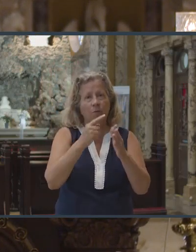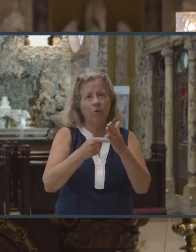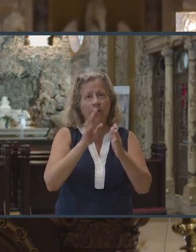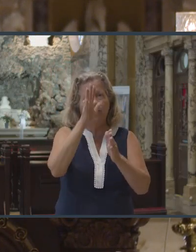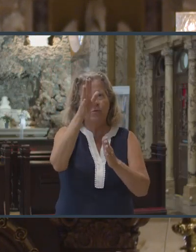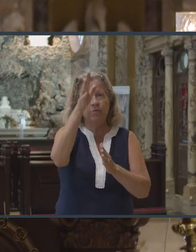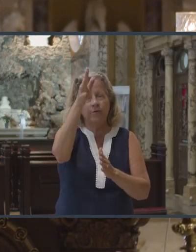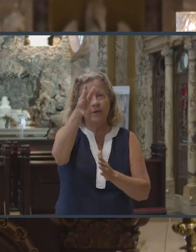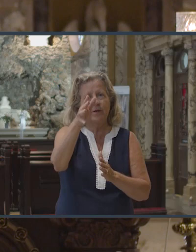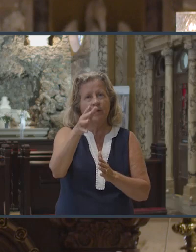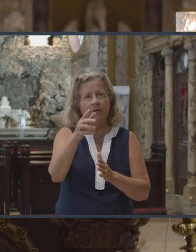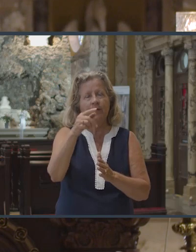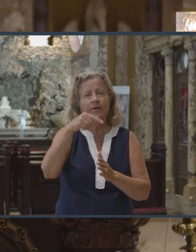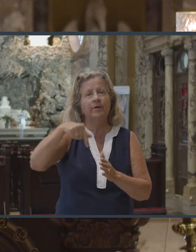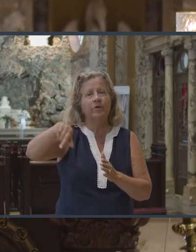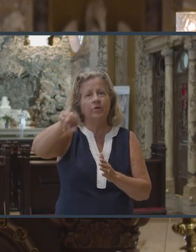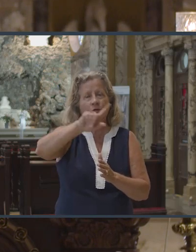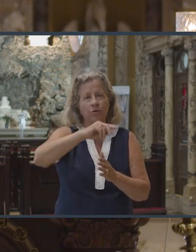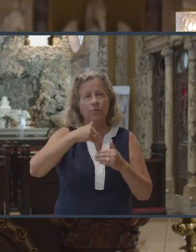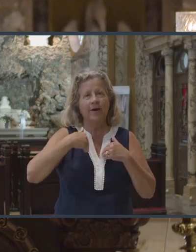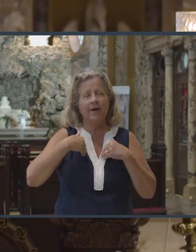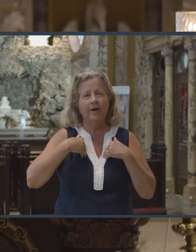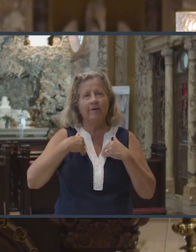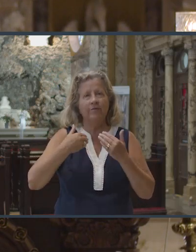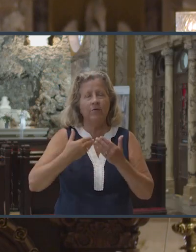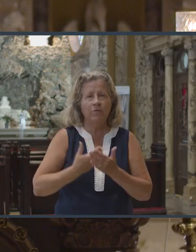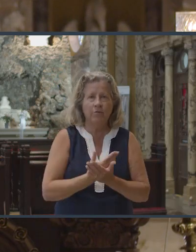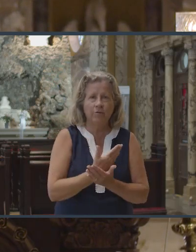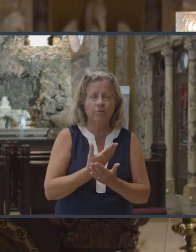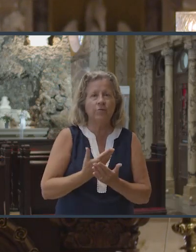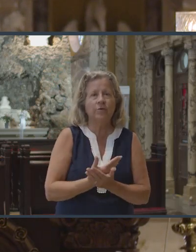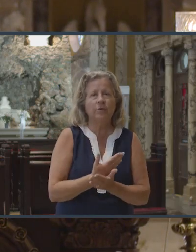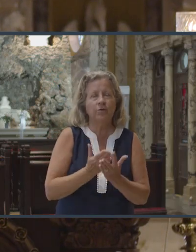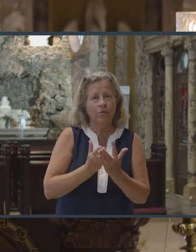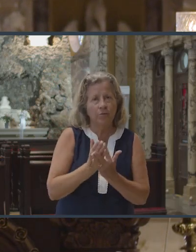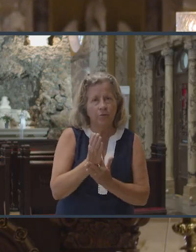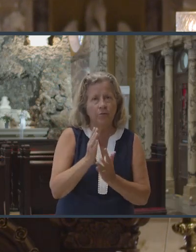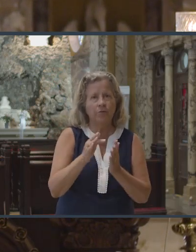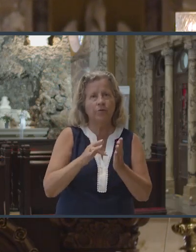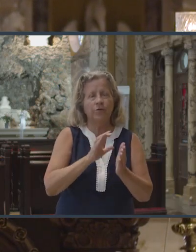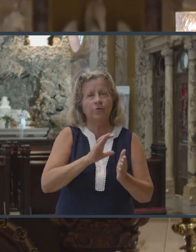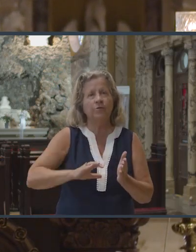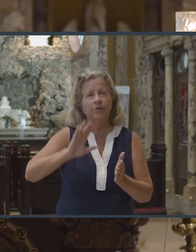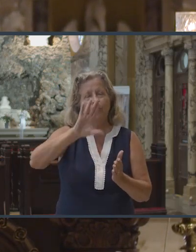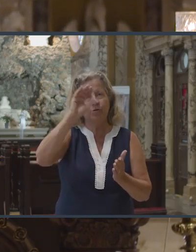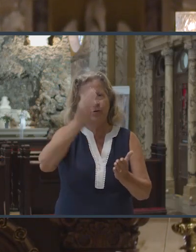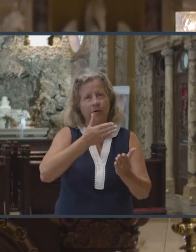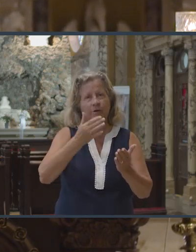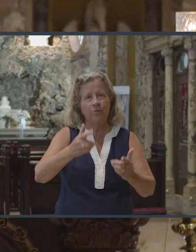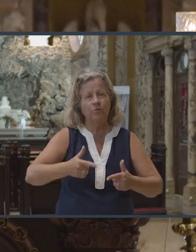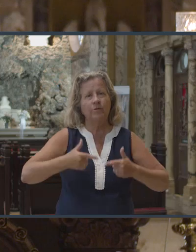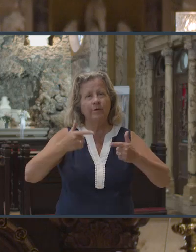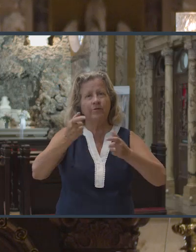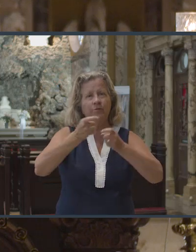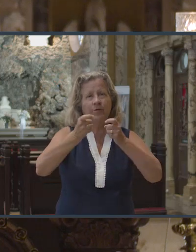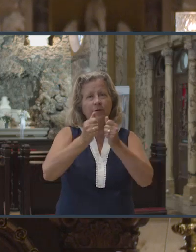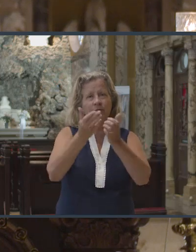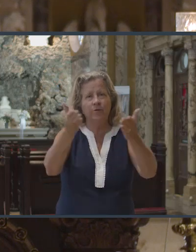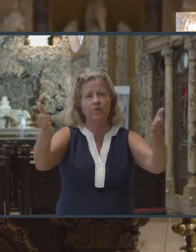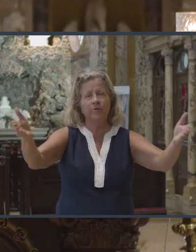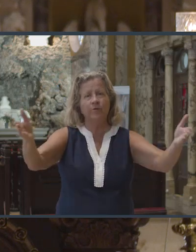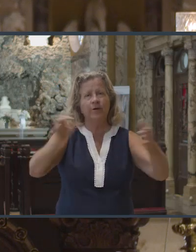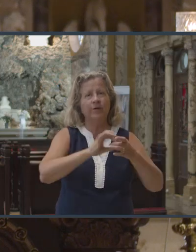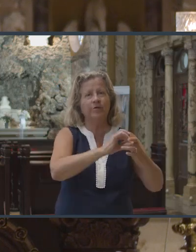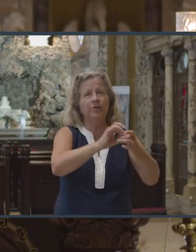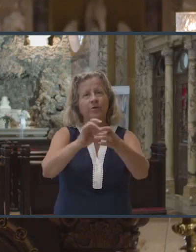safe what you have restored. Through our Lord Jesus Christ, your Son, who lives and reigns with you in the